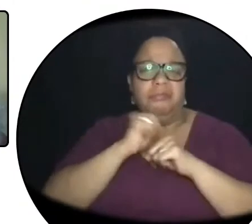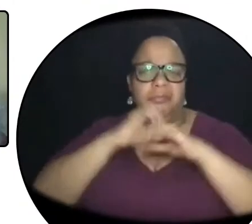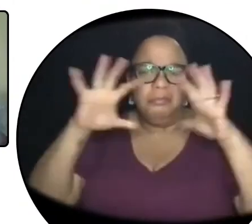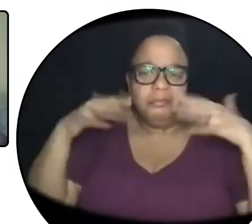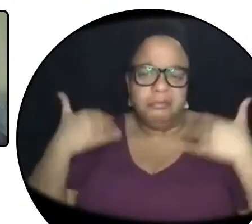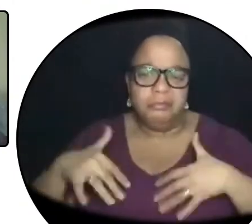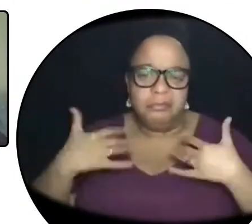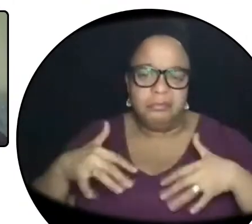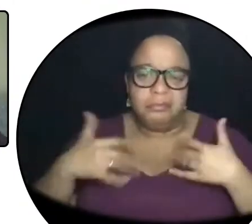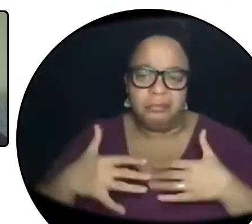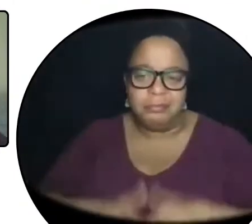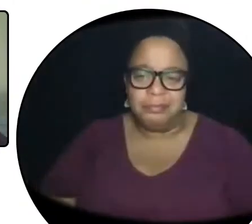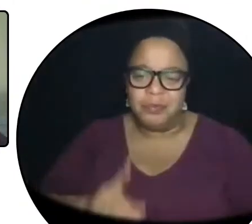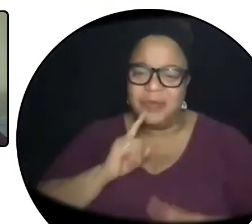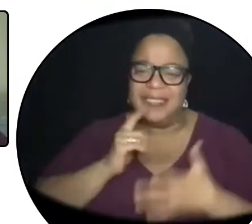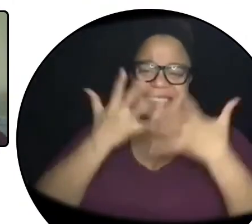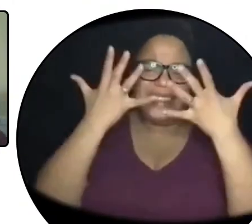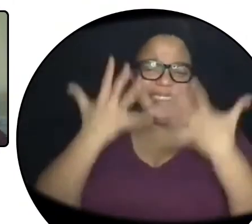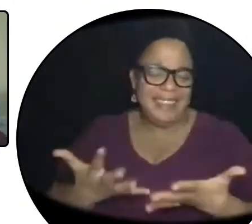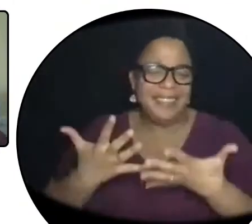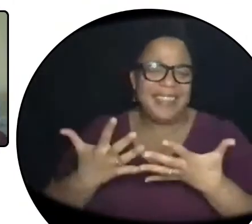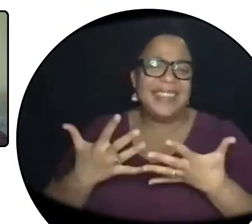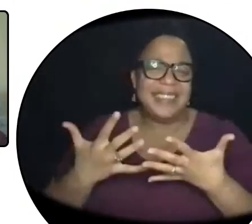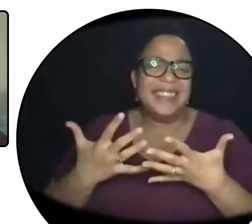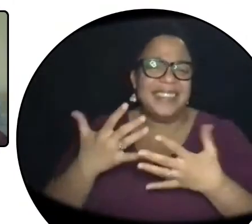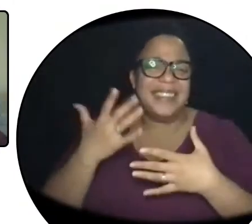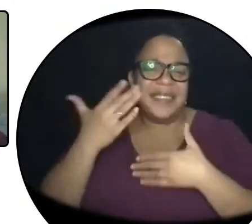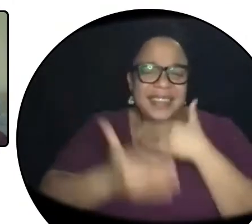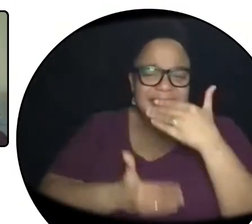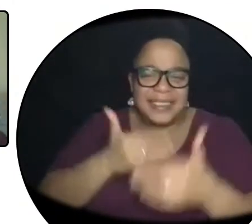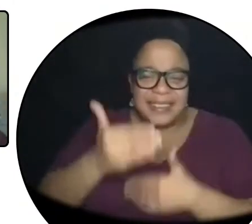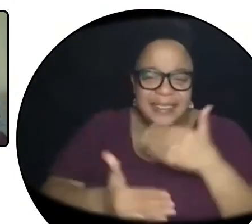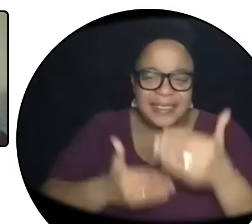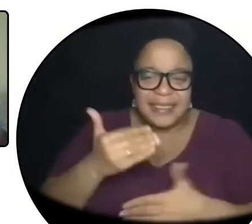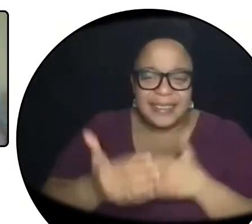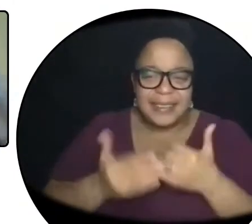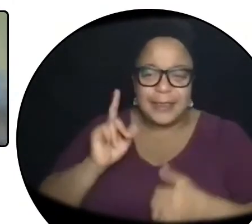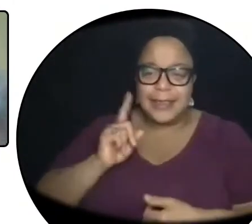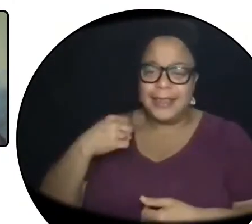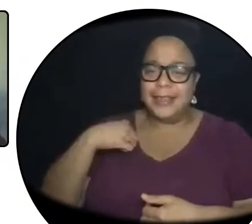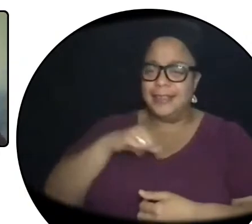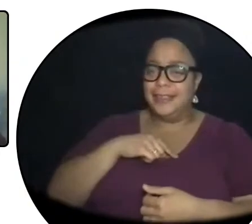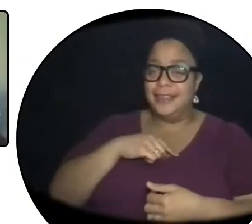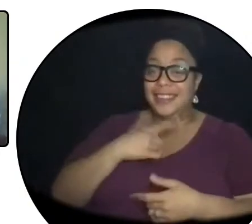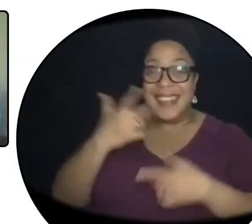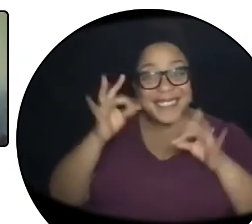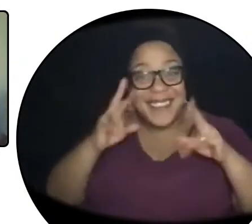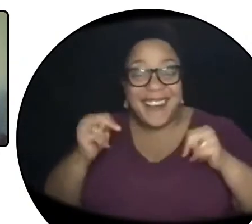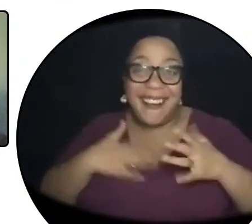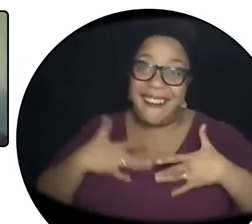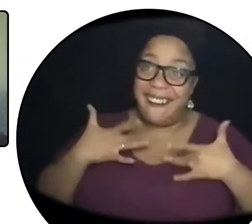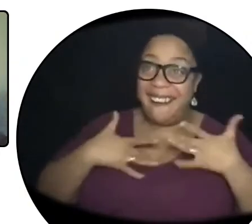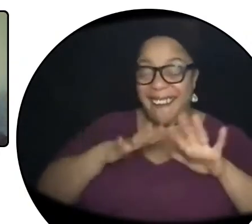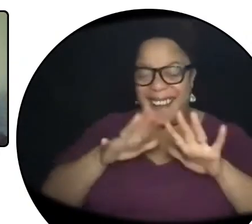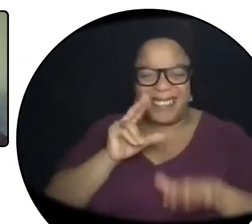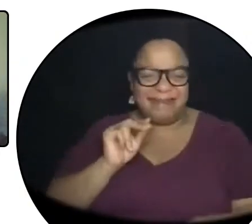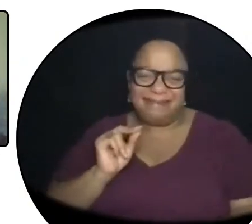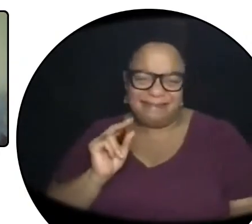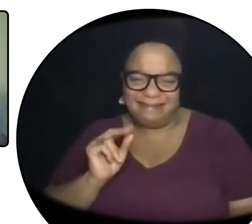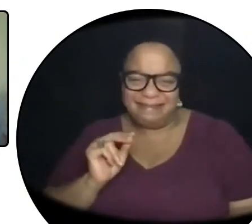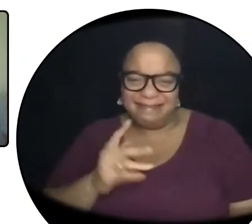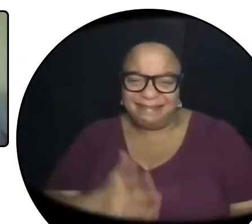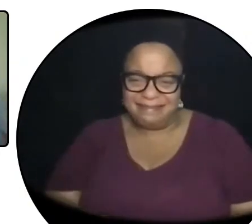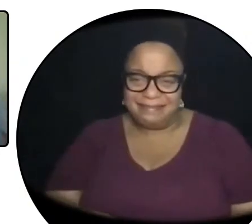quoted in this lightning round of resources. Thank you for that, and I know Am would